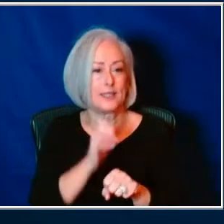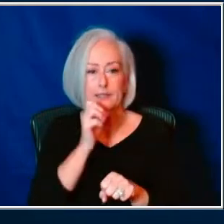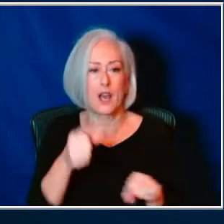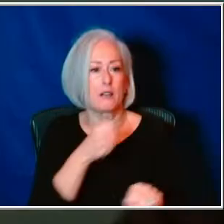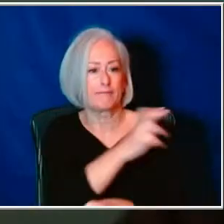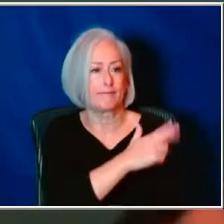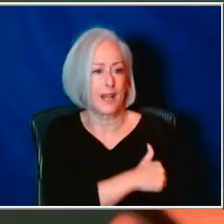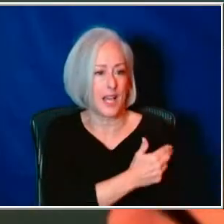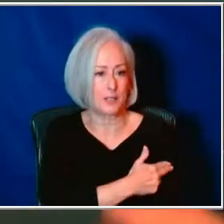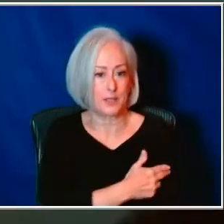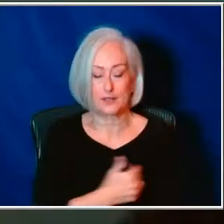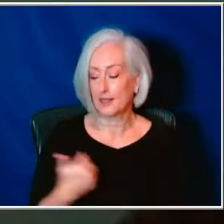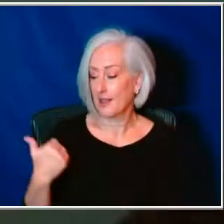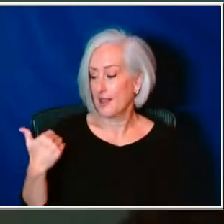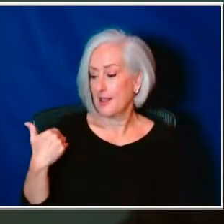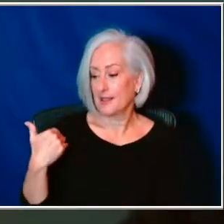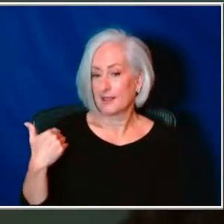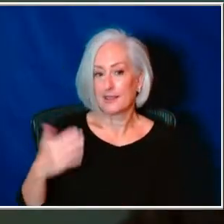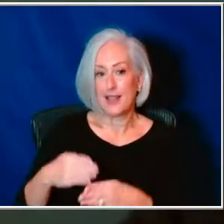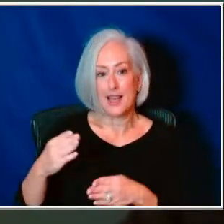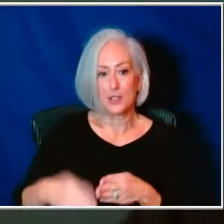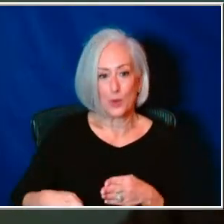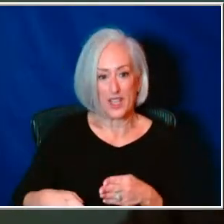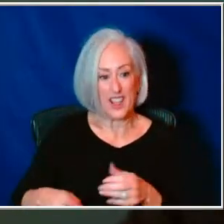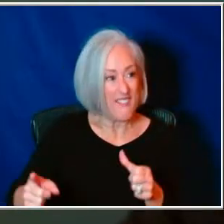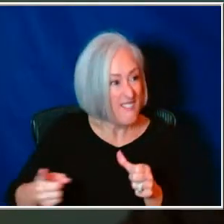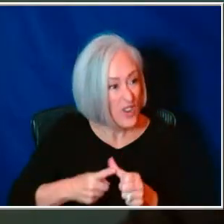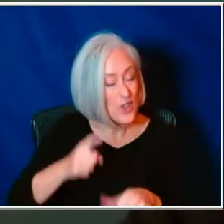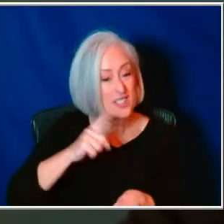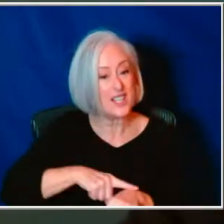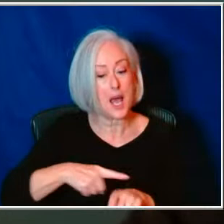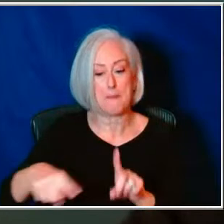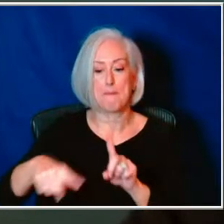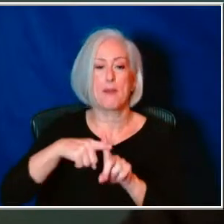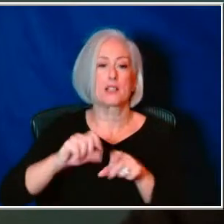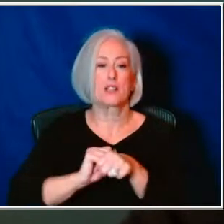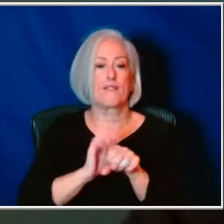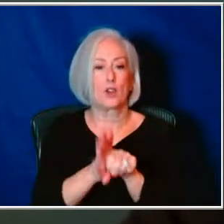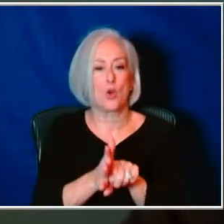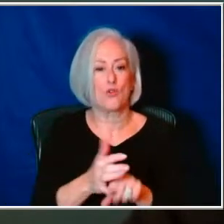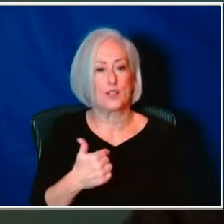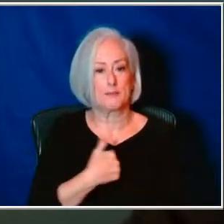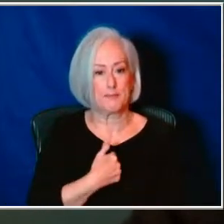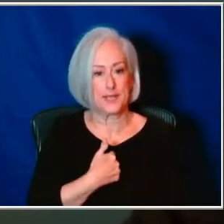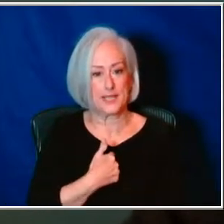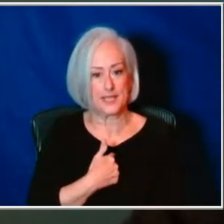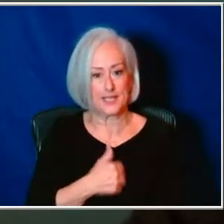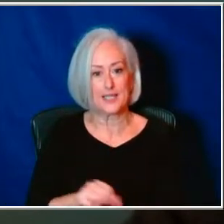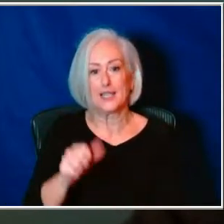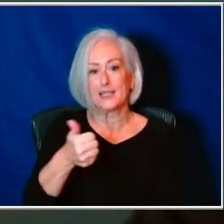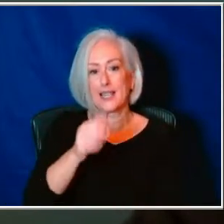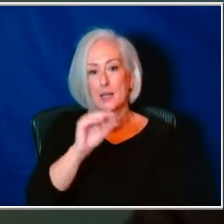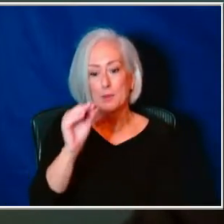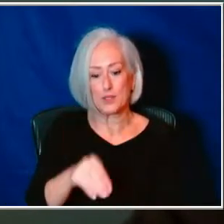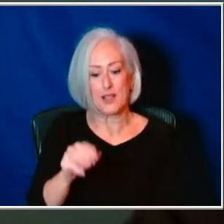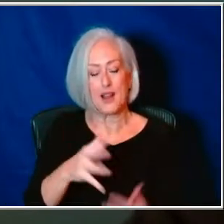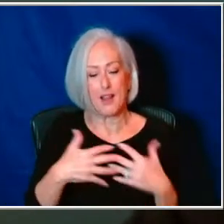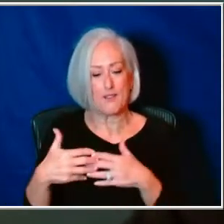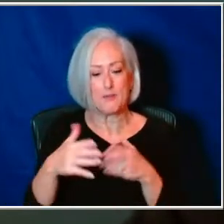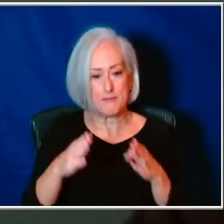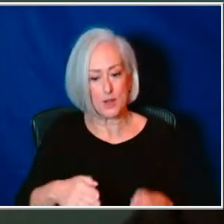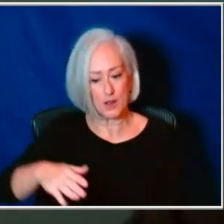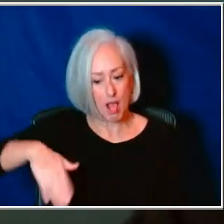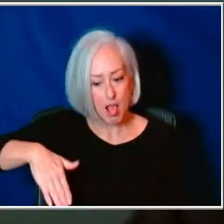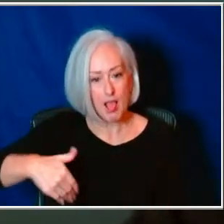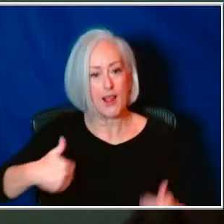I was tested positive for the first time for COVID. I'd been in the 90% or 10% of Americans who have not had it and then crossed over. I'm not